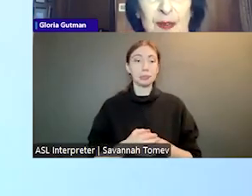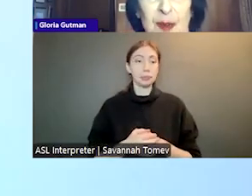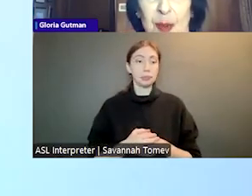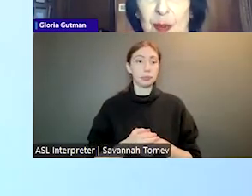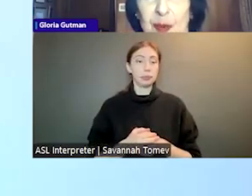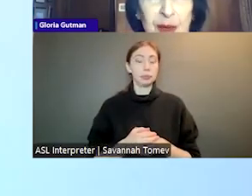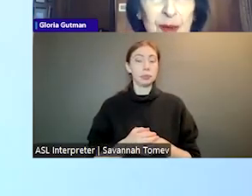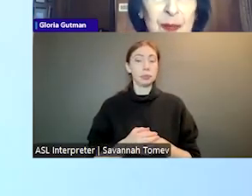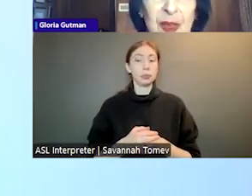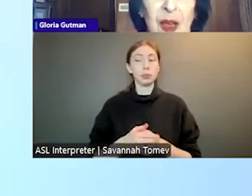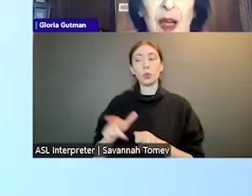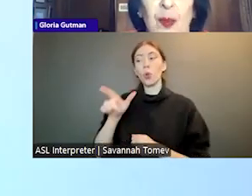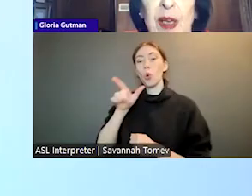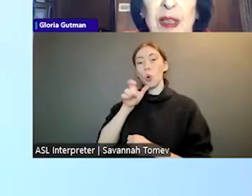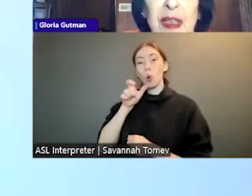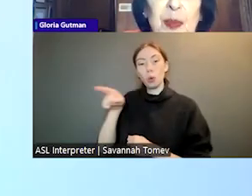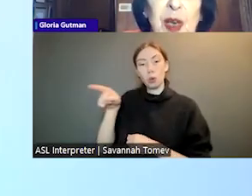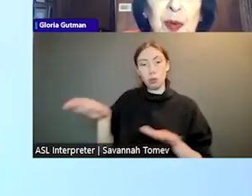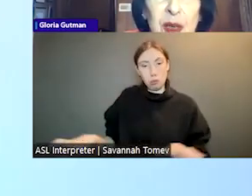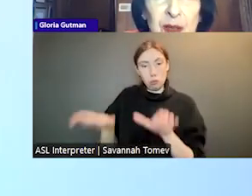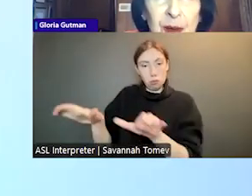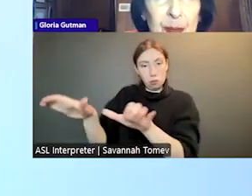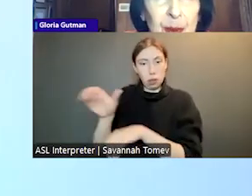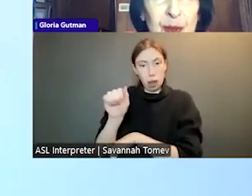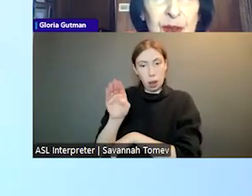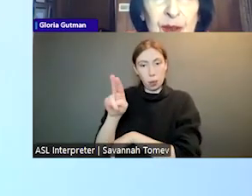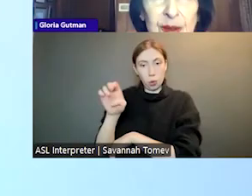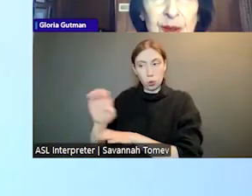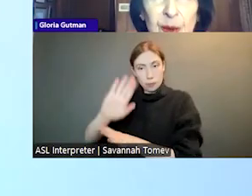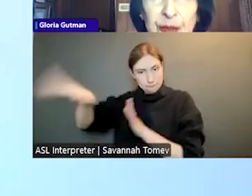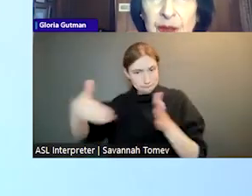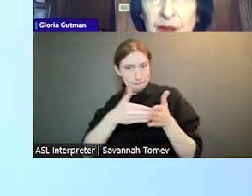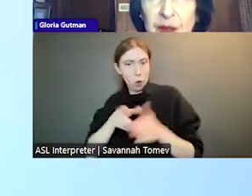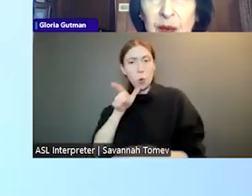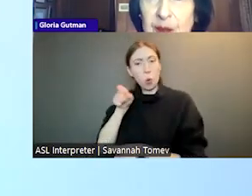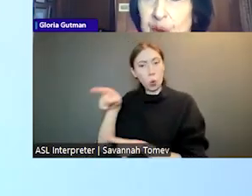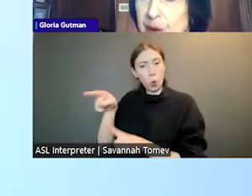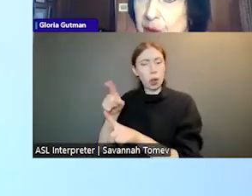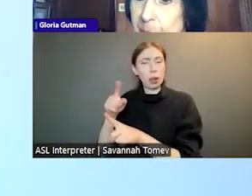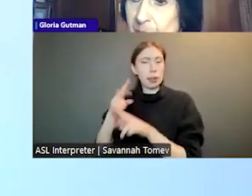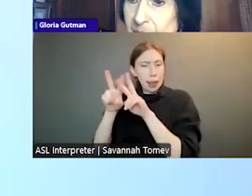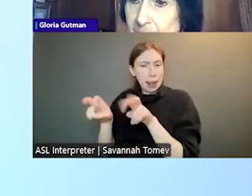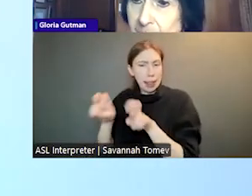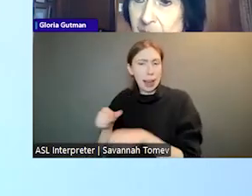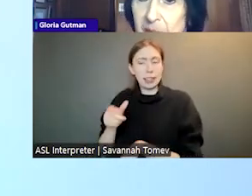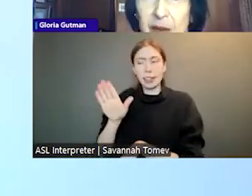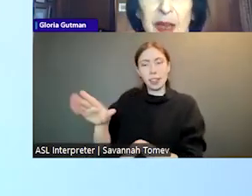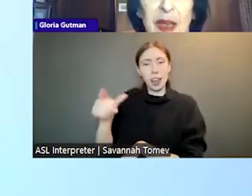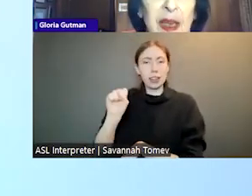sex of the perpetrator, what leaps out here, particularly with the spouse or